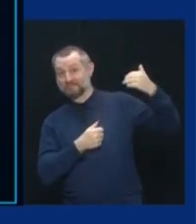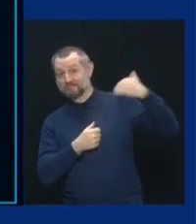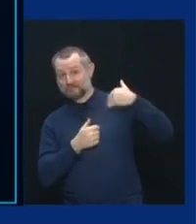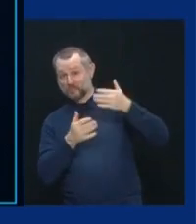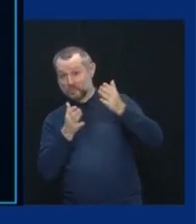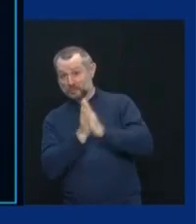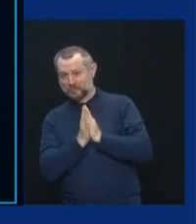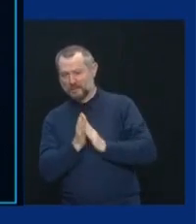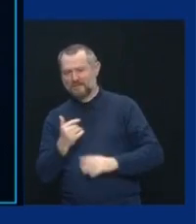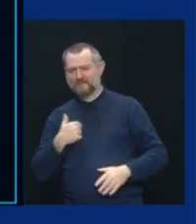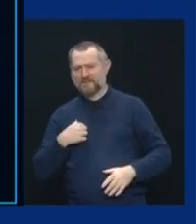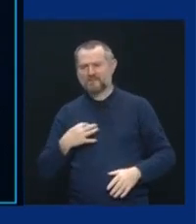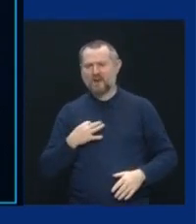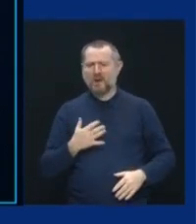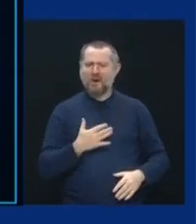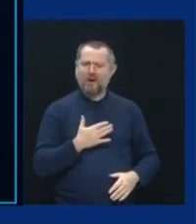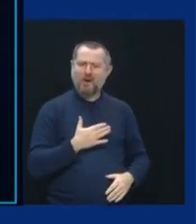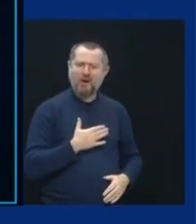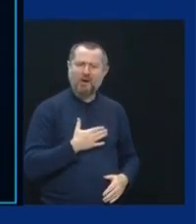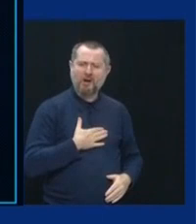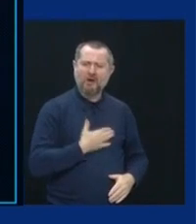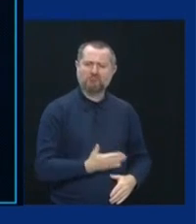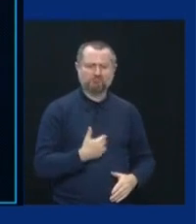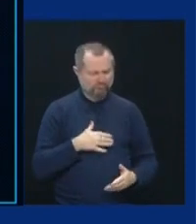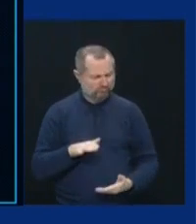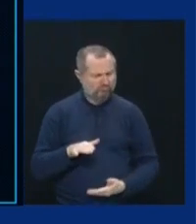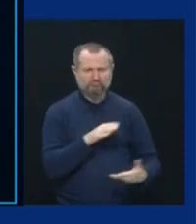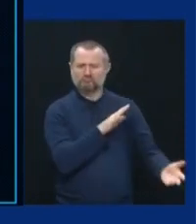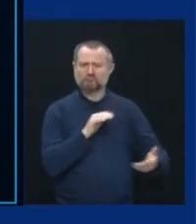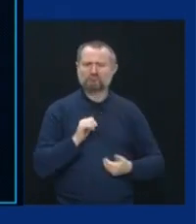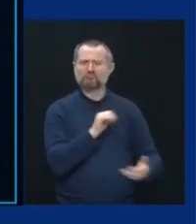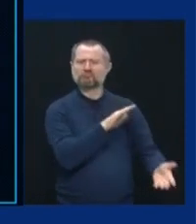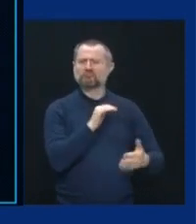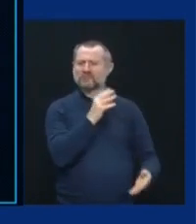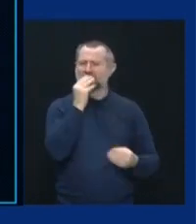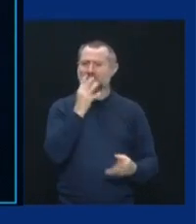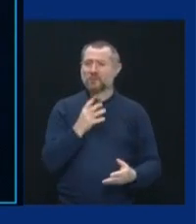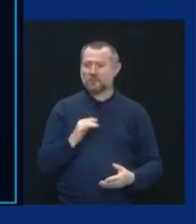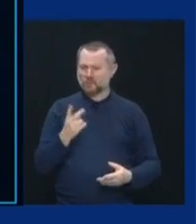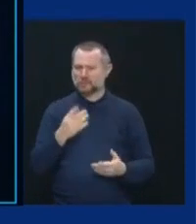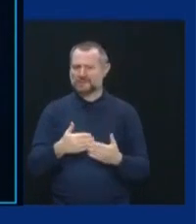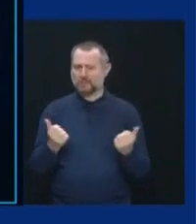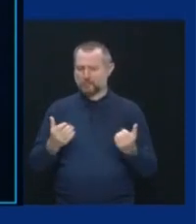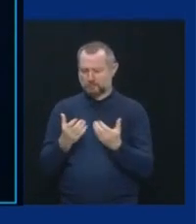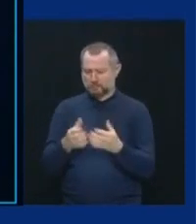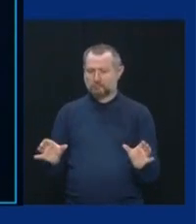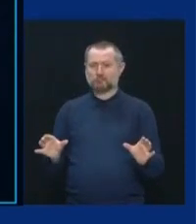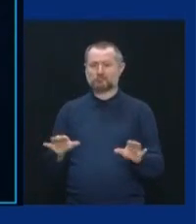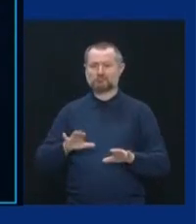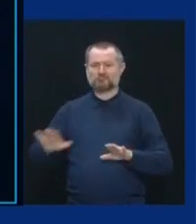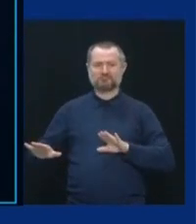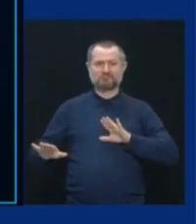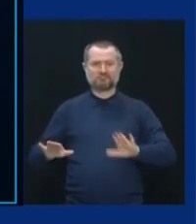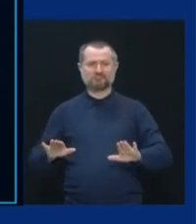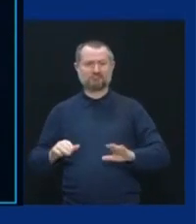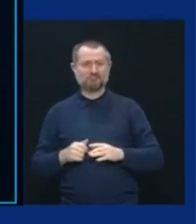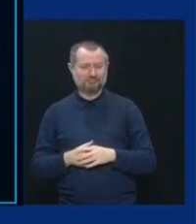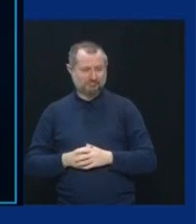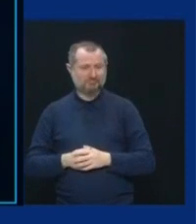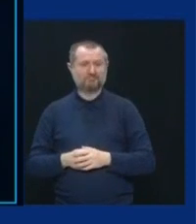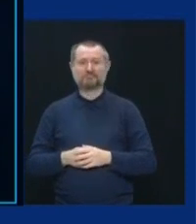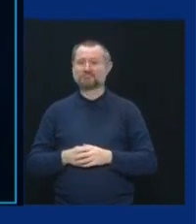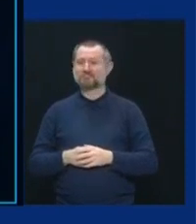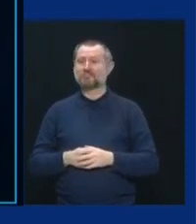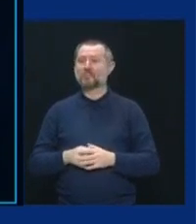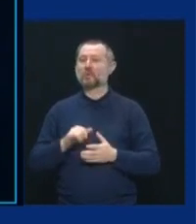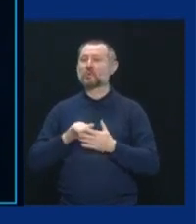DOJ request for information. Two very different things. The New York